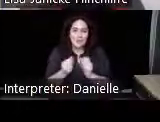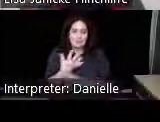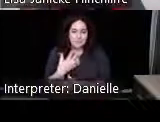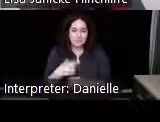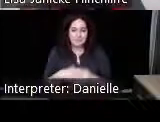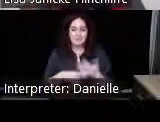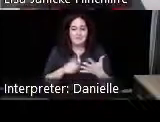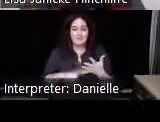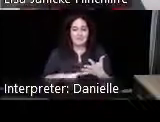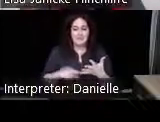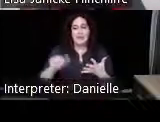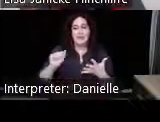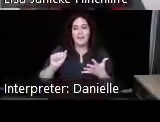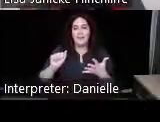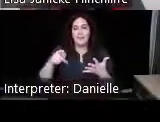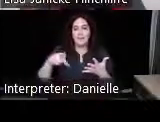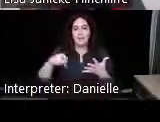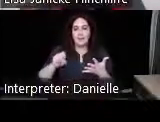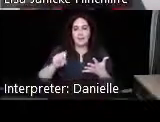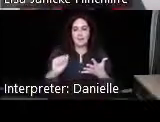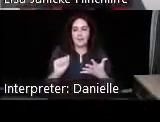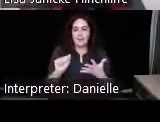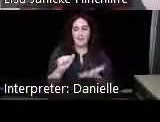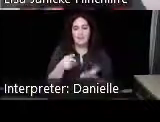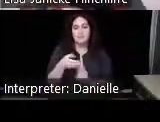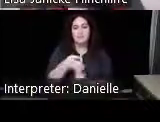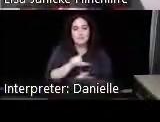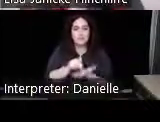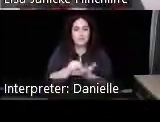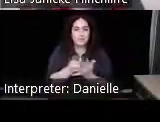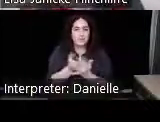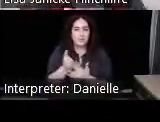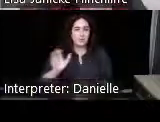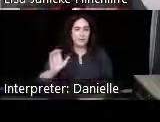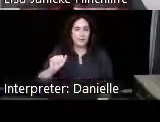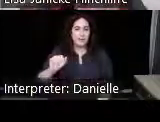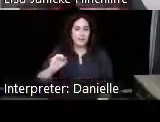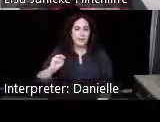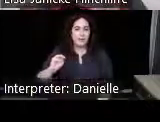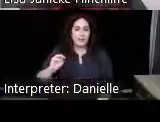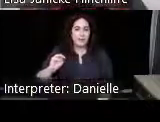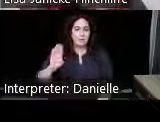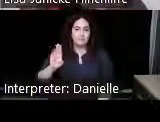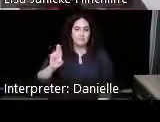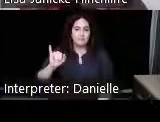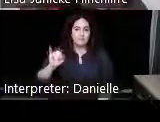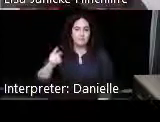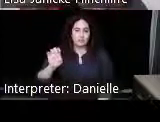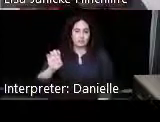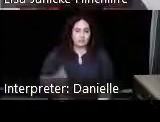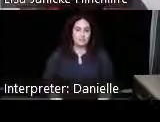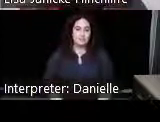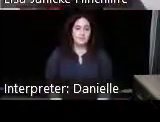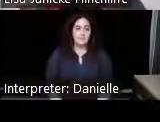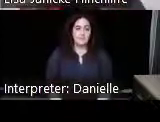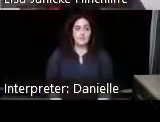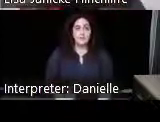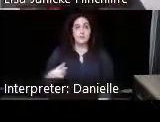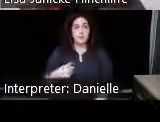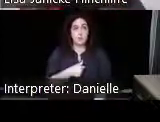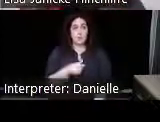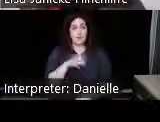Press. So we did manage to get pretty much all the platform infrastructures and